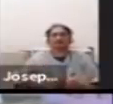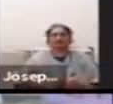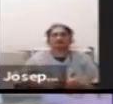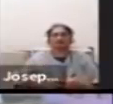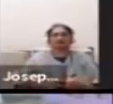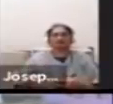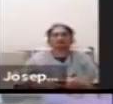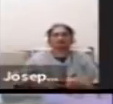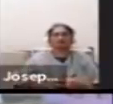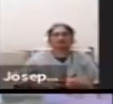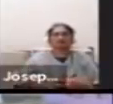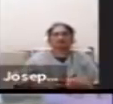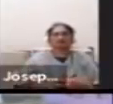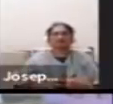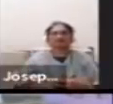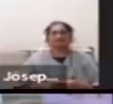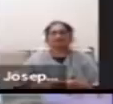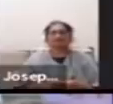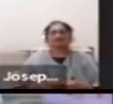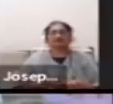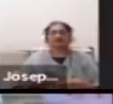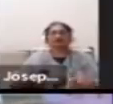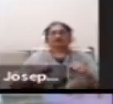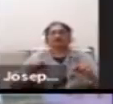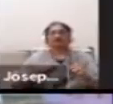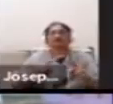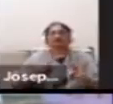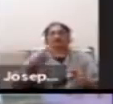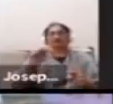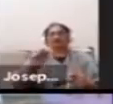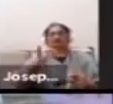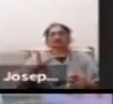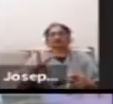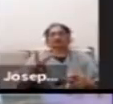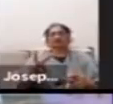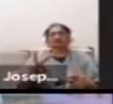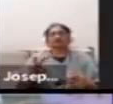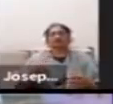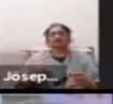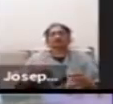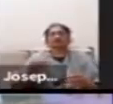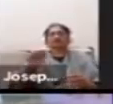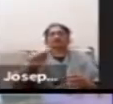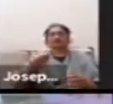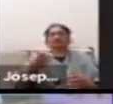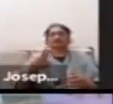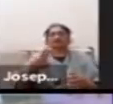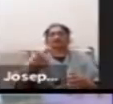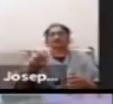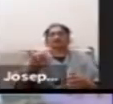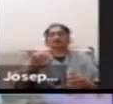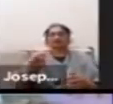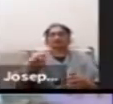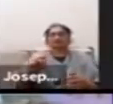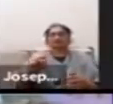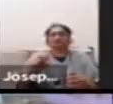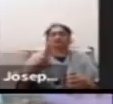Walker, artist, television presenter, speaker, gig, and arts charity patron from the